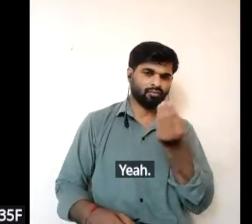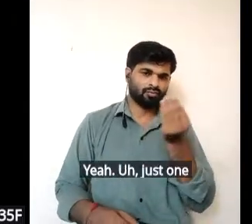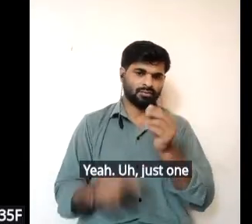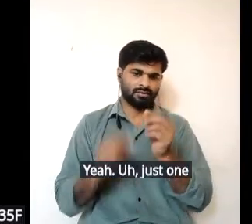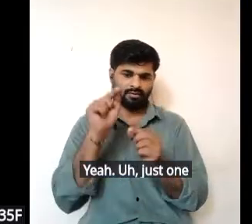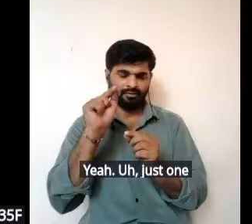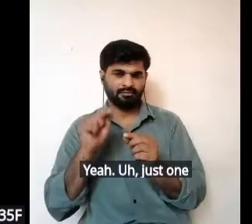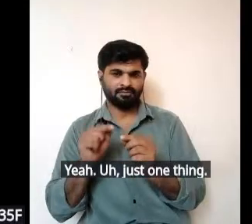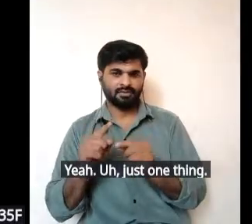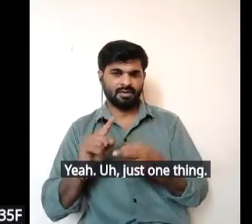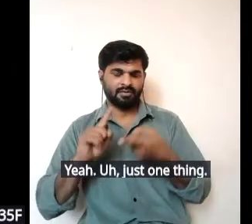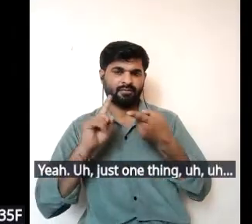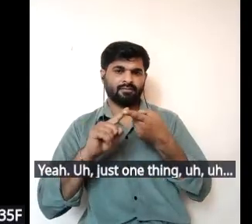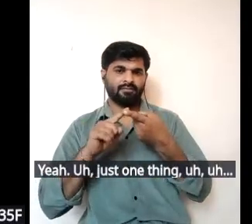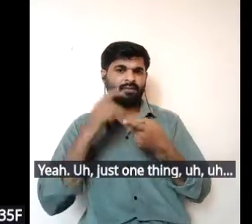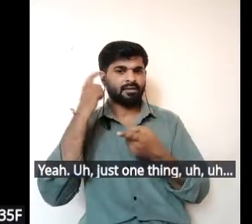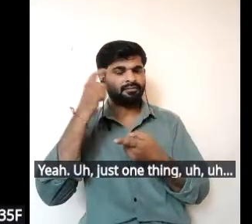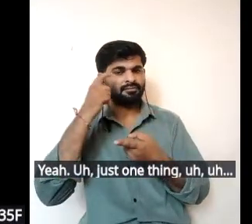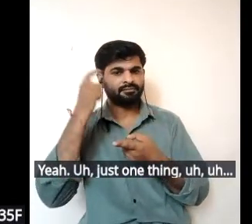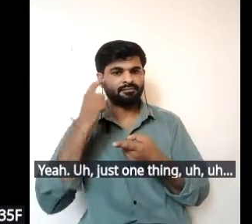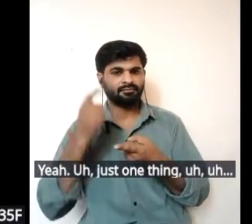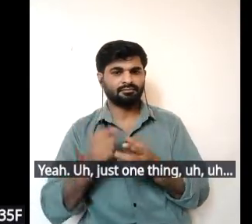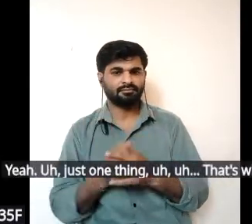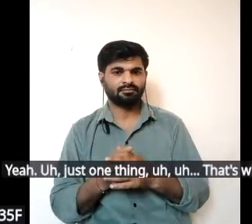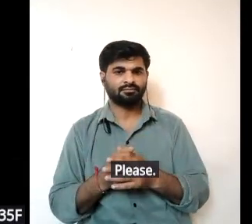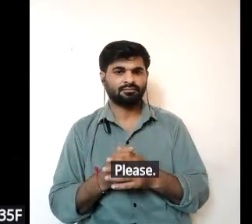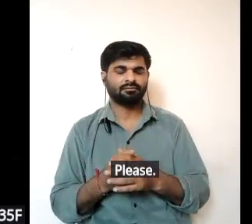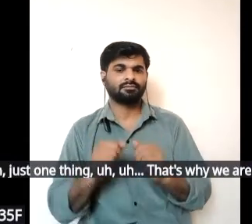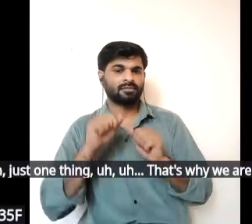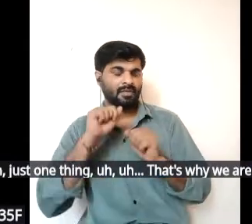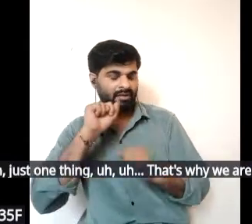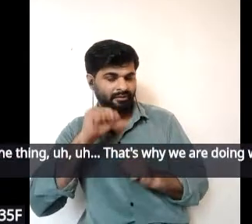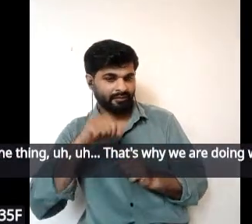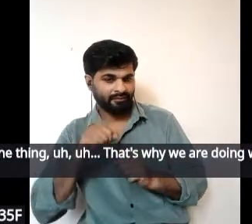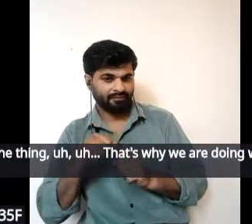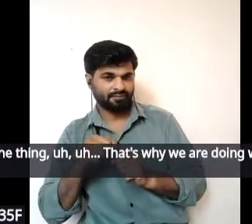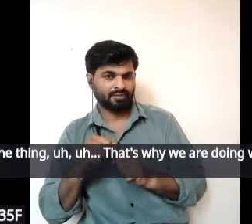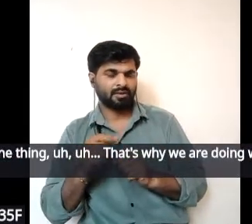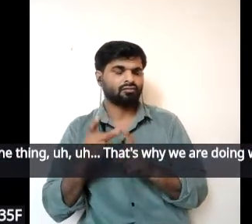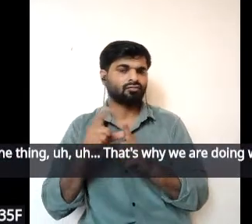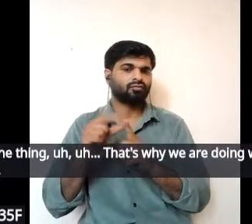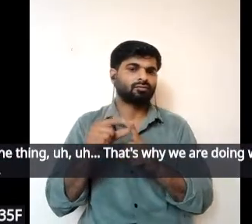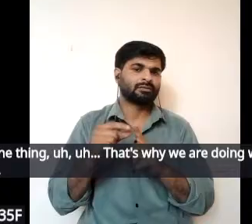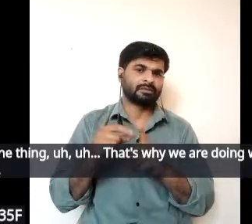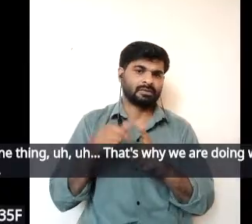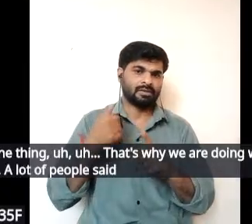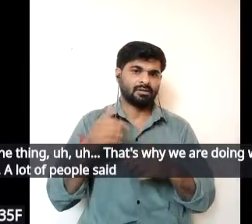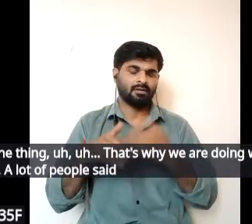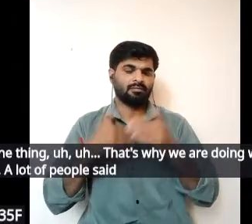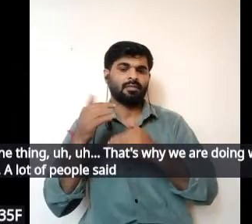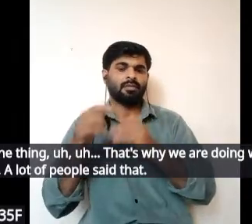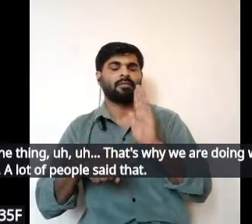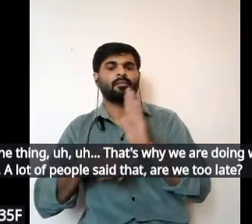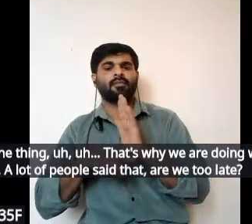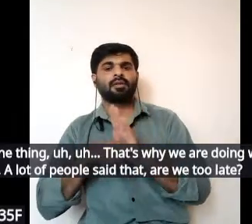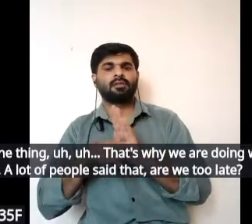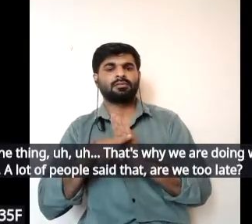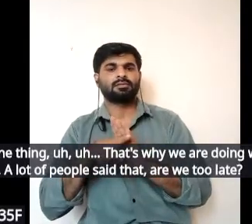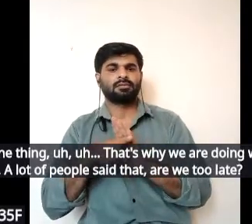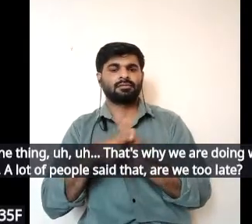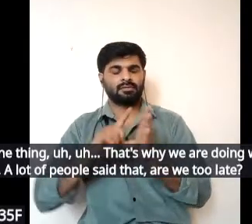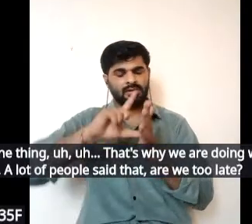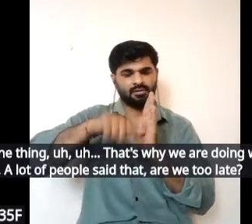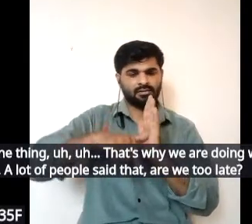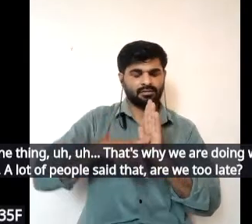thing, that why we are doing what we are doing, which is census. Now, a lot of people said that, are we too late?